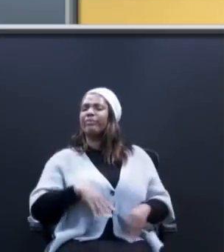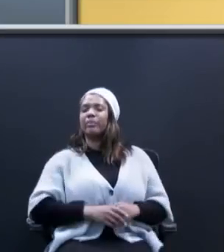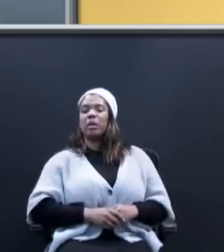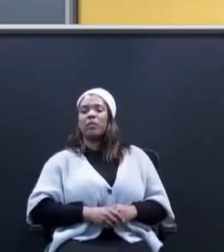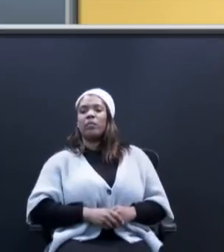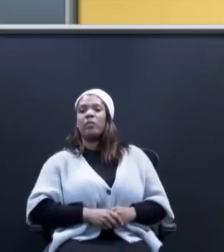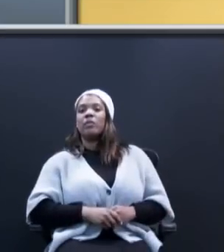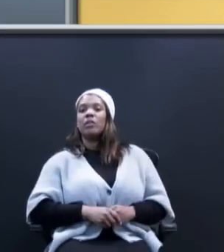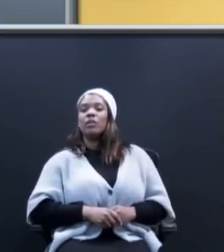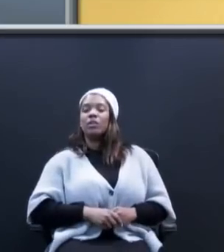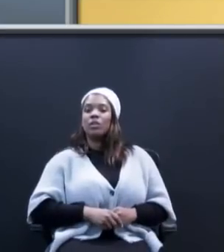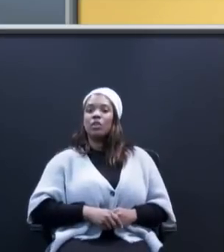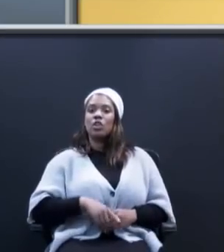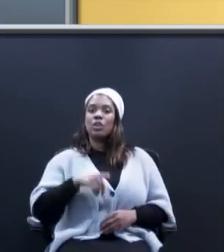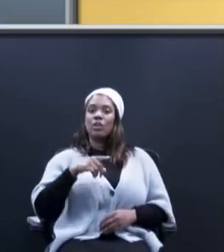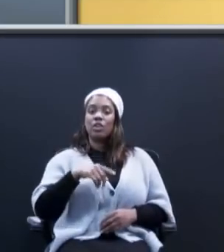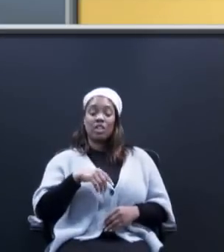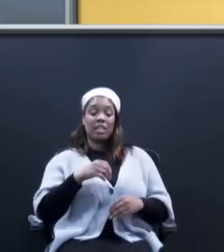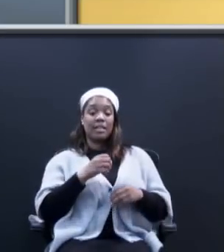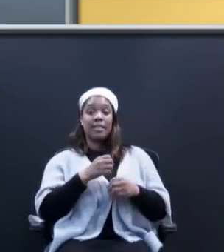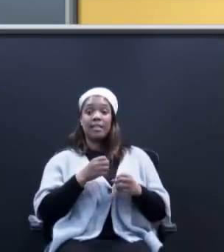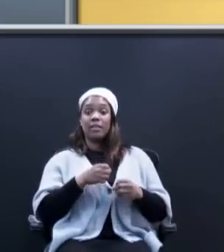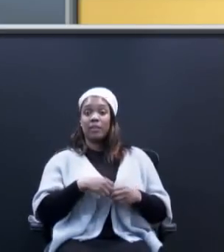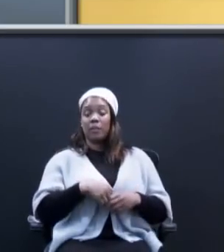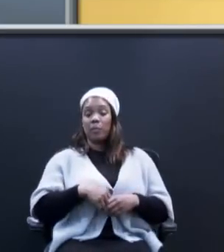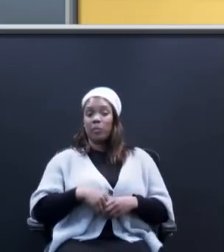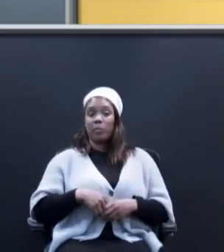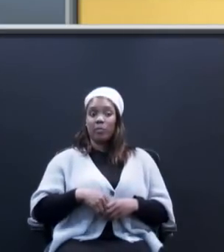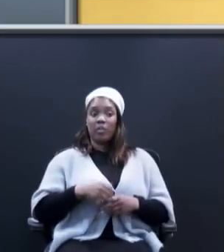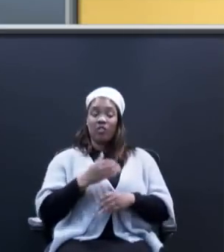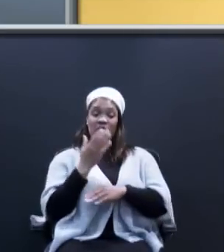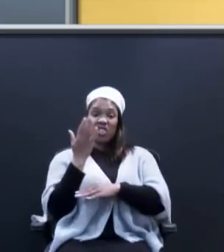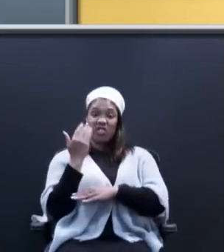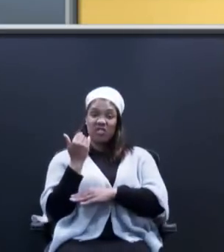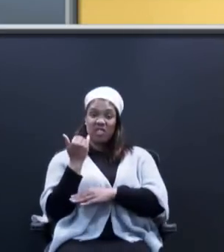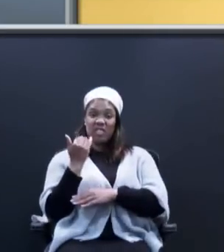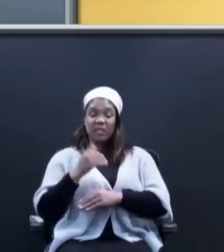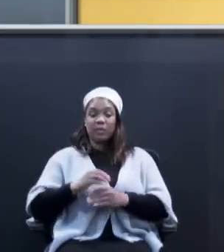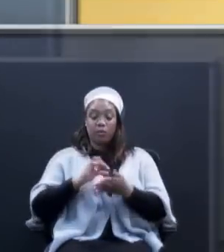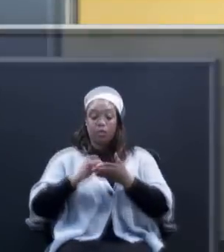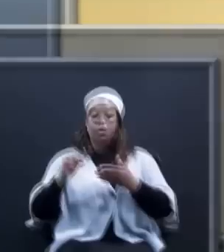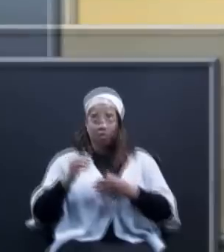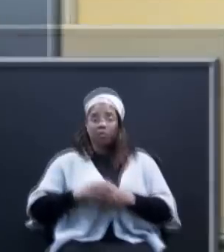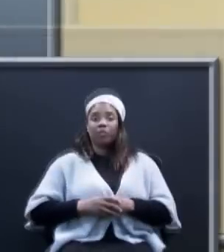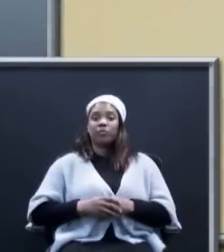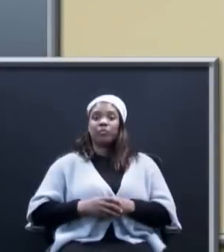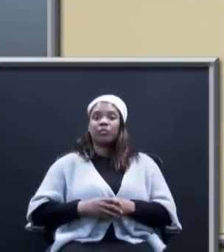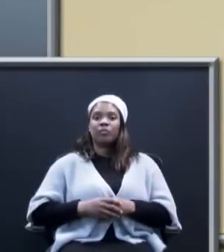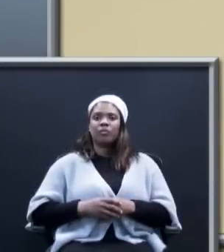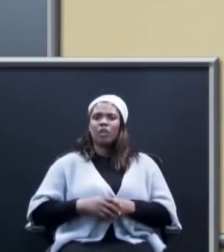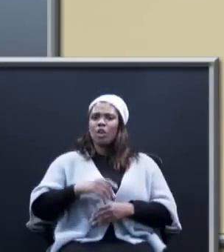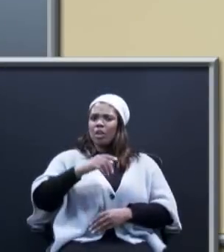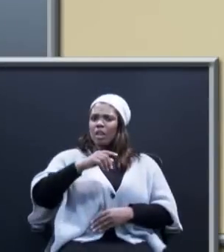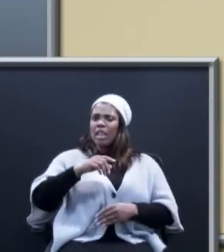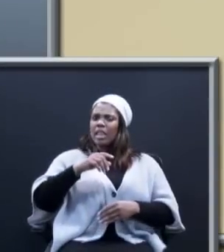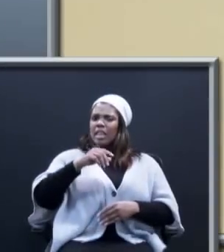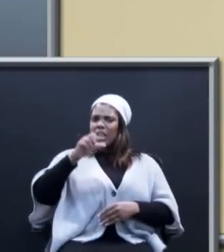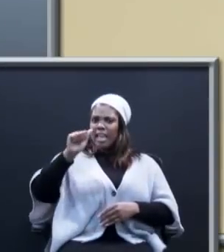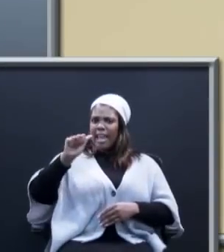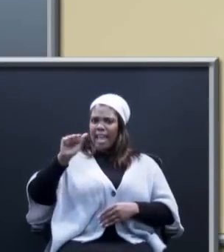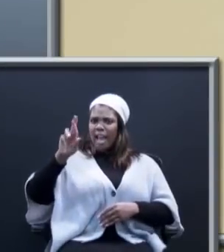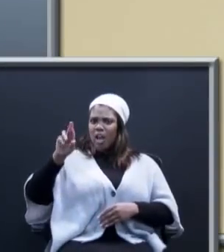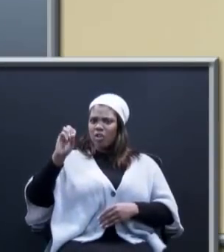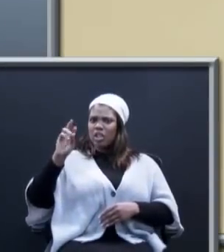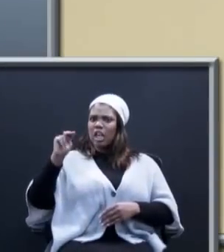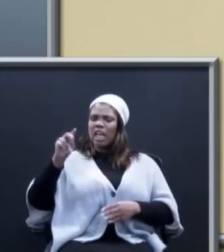you're scapegoat, you take the blame. Skip down to verse 15. Verse 15 and go ahead. Then shall he kill the goat of the sin